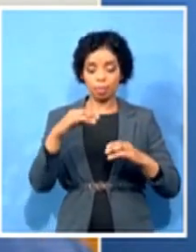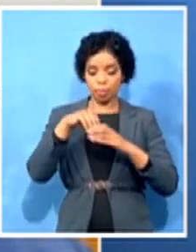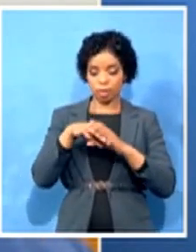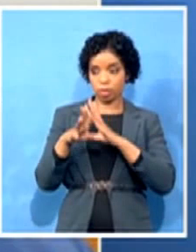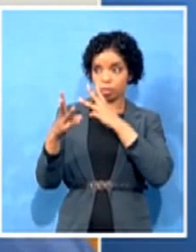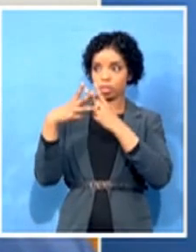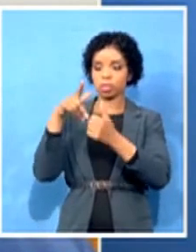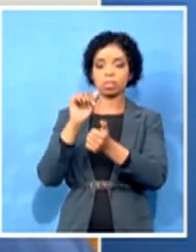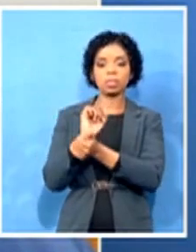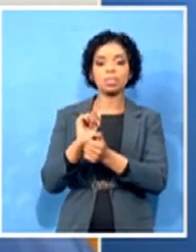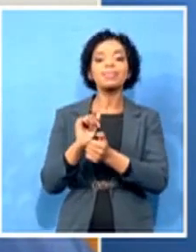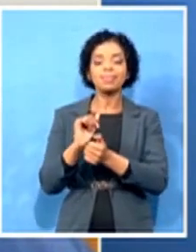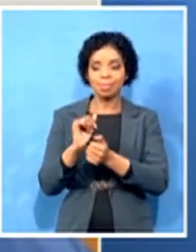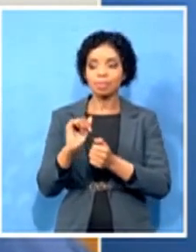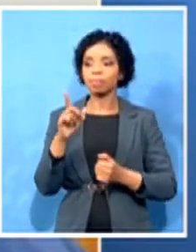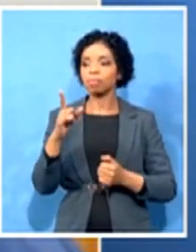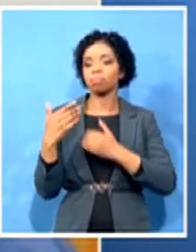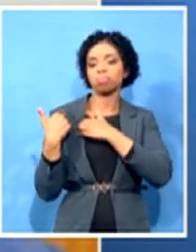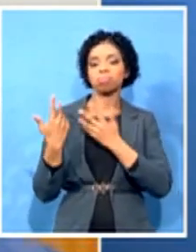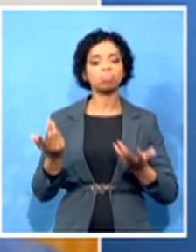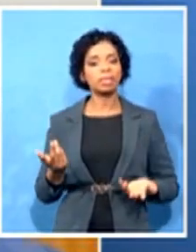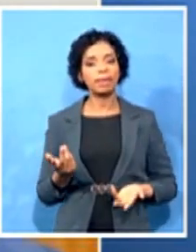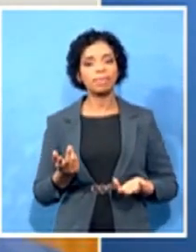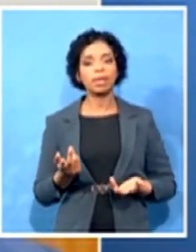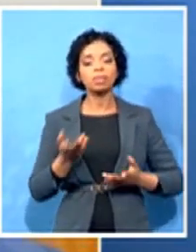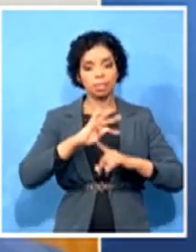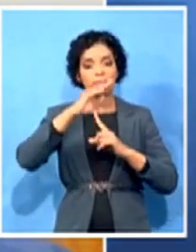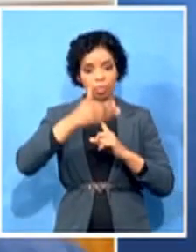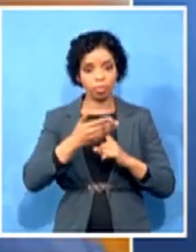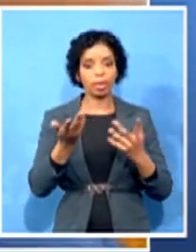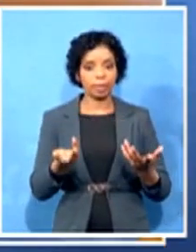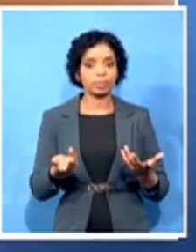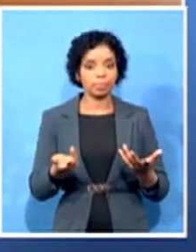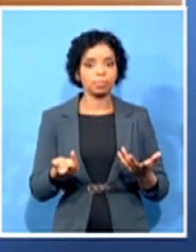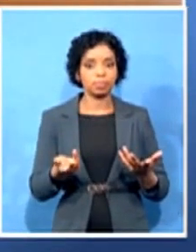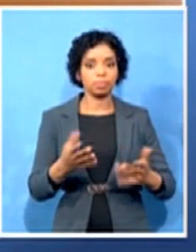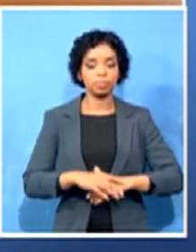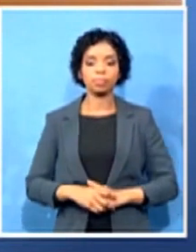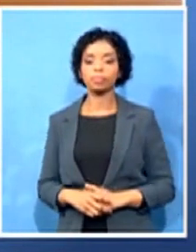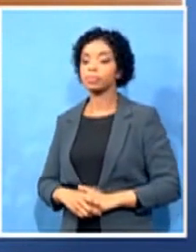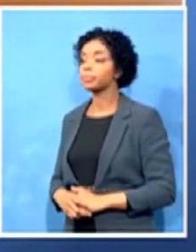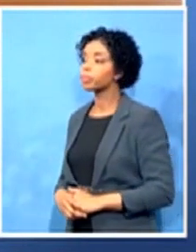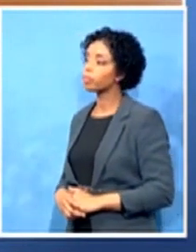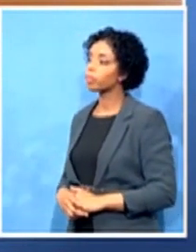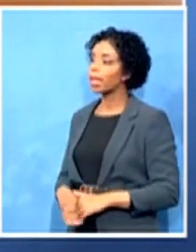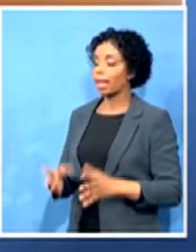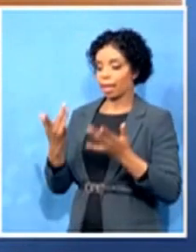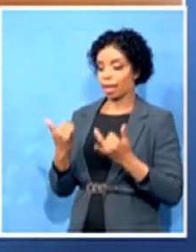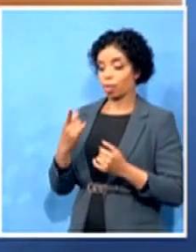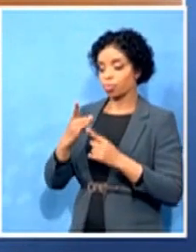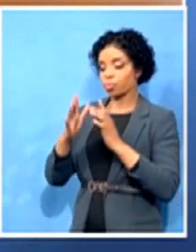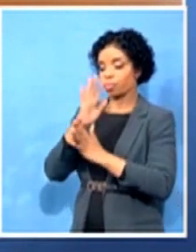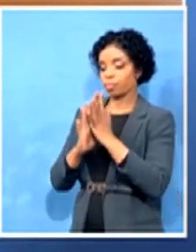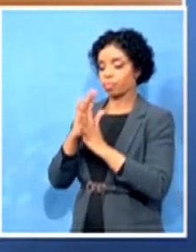media is protected if one look at this. So talk to us about social media. You often